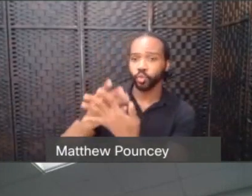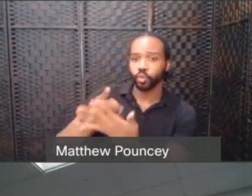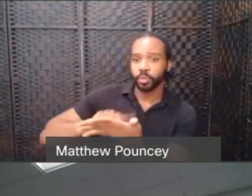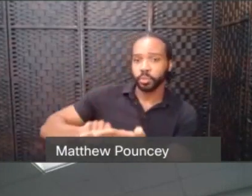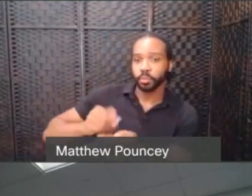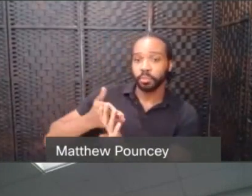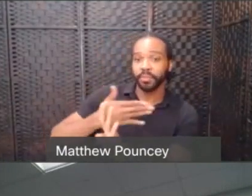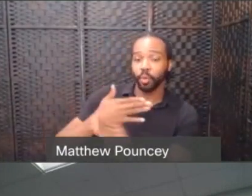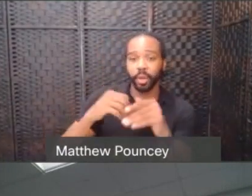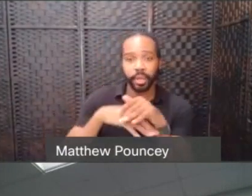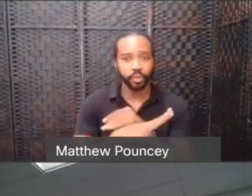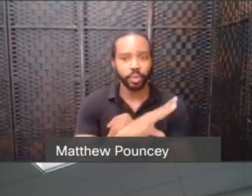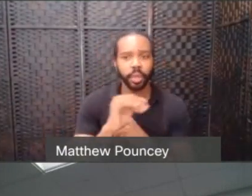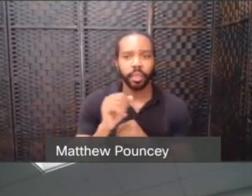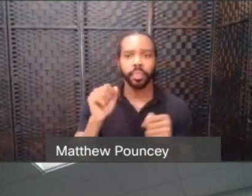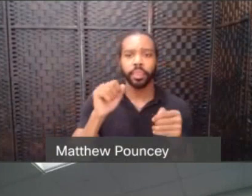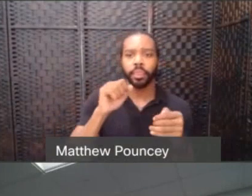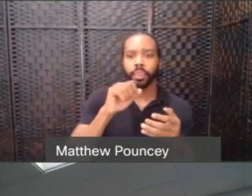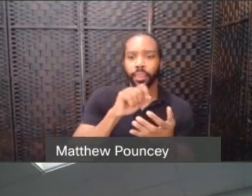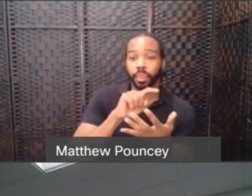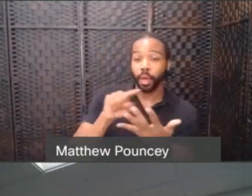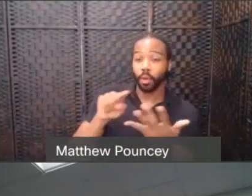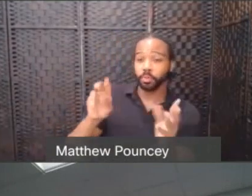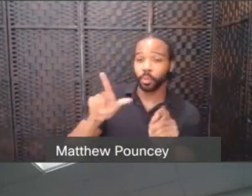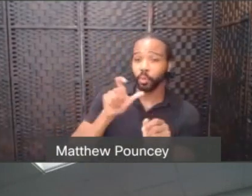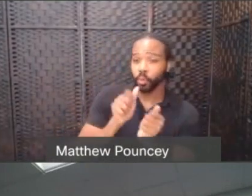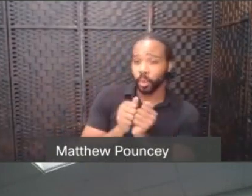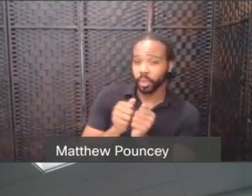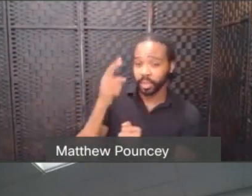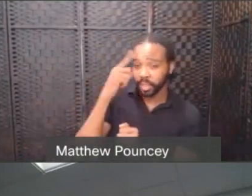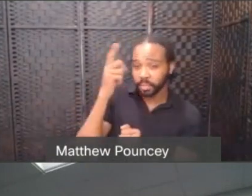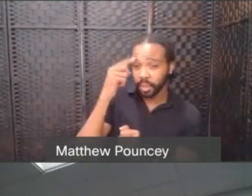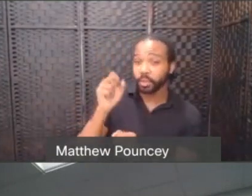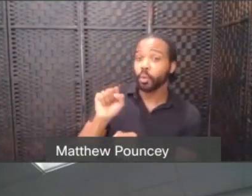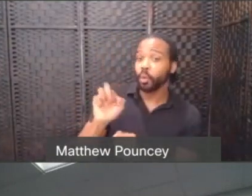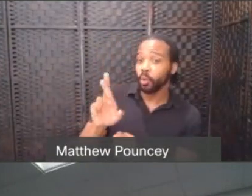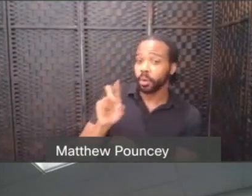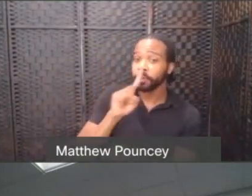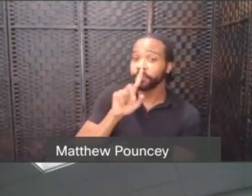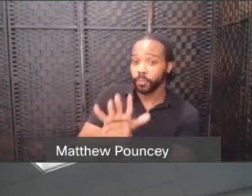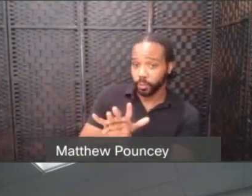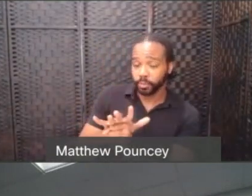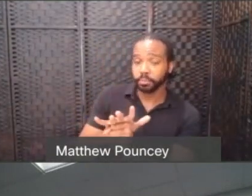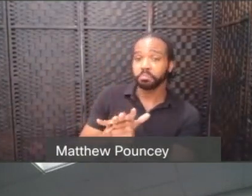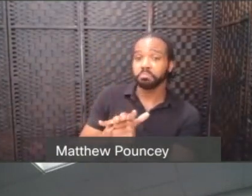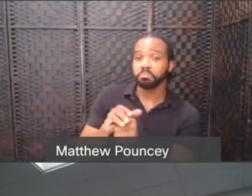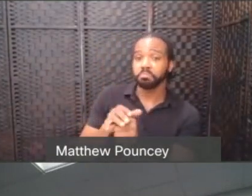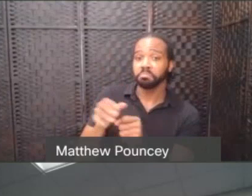and people with suspected or confirmed COVID-19 are not present, end